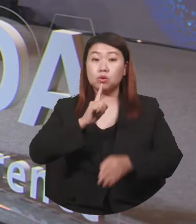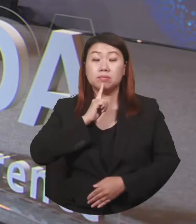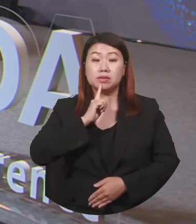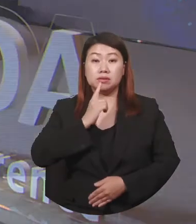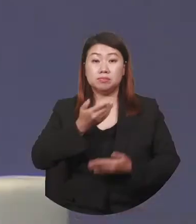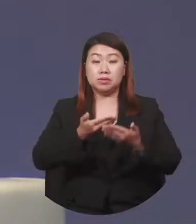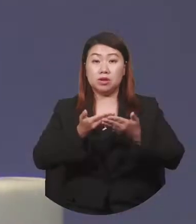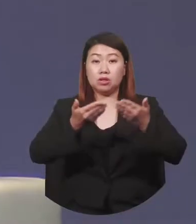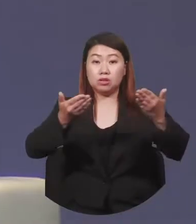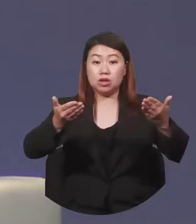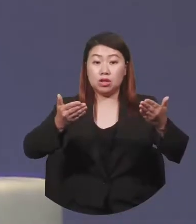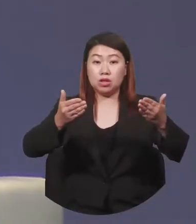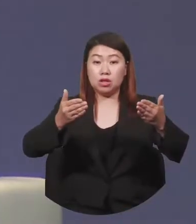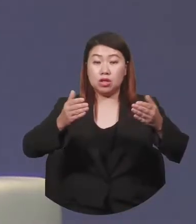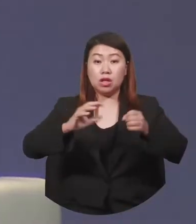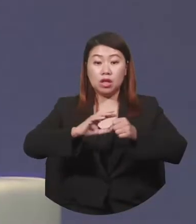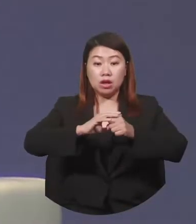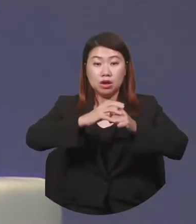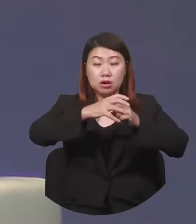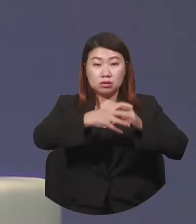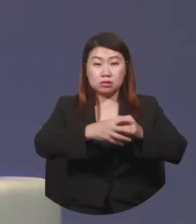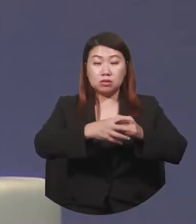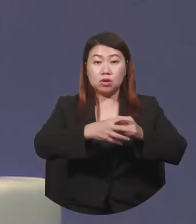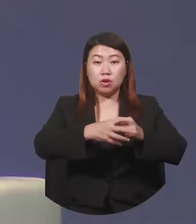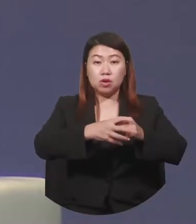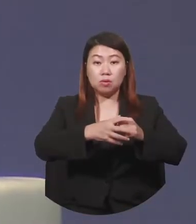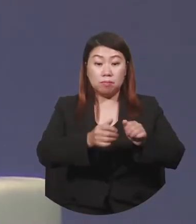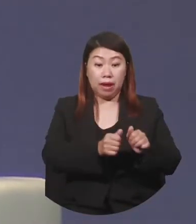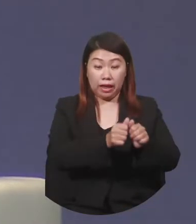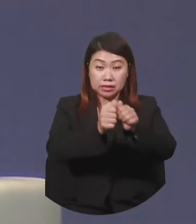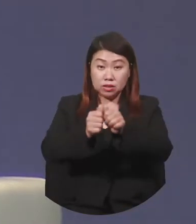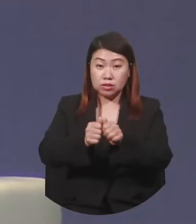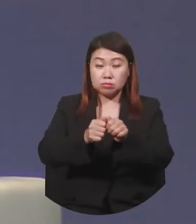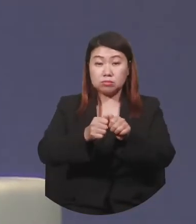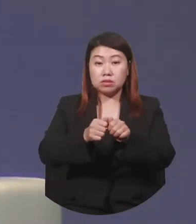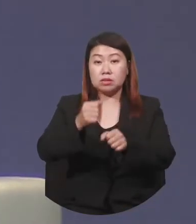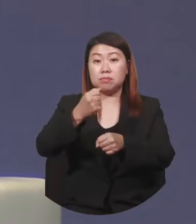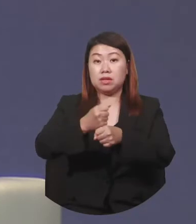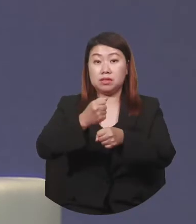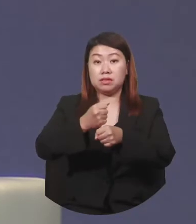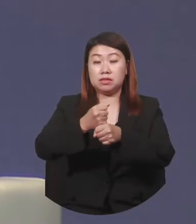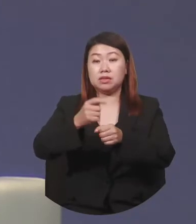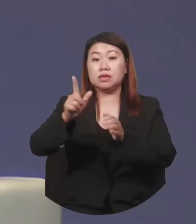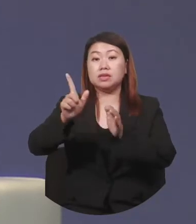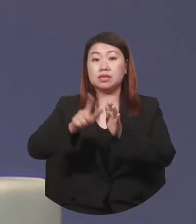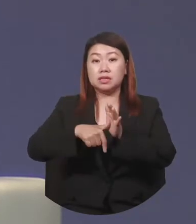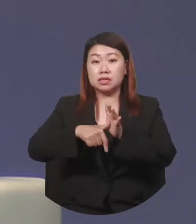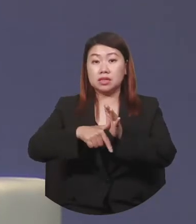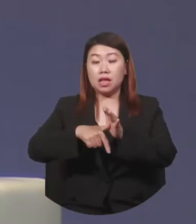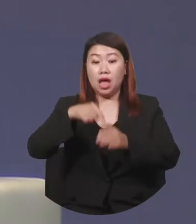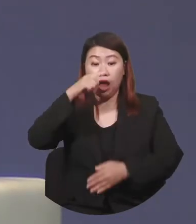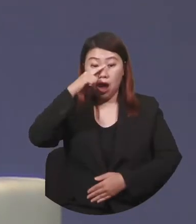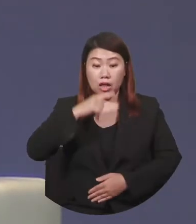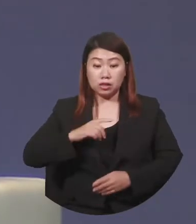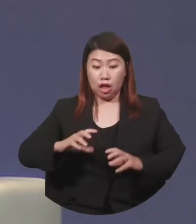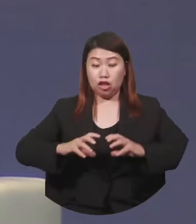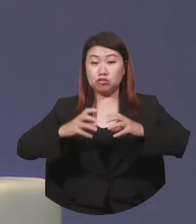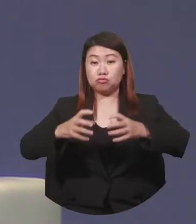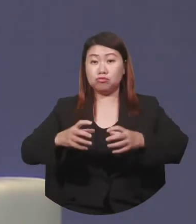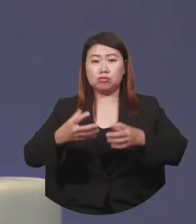partnership or global cooperation, I think we have a lot of concern to thinking